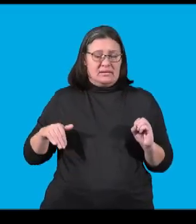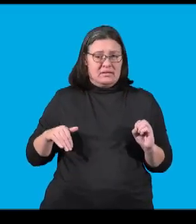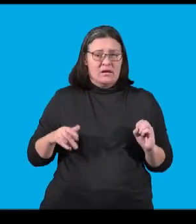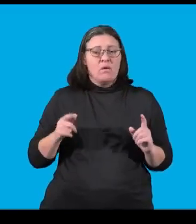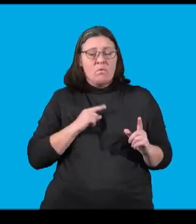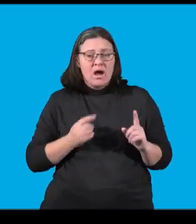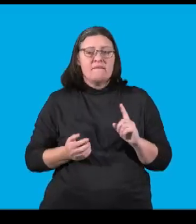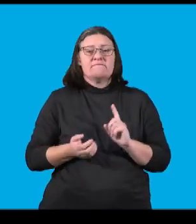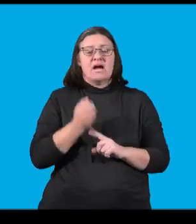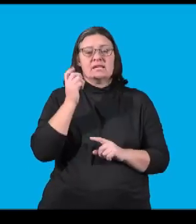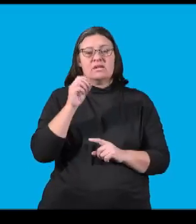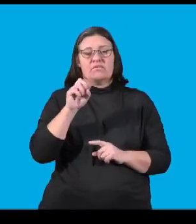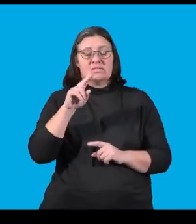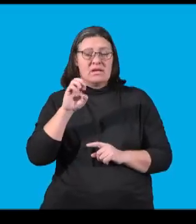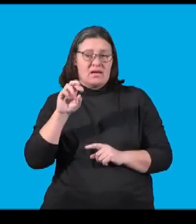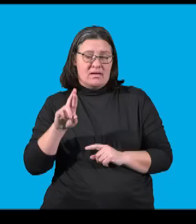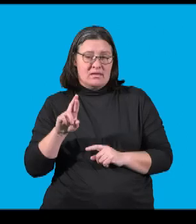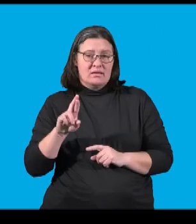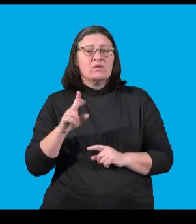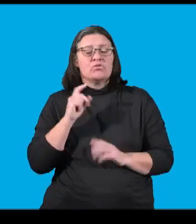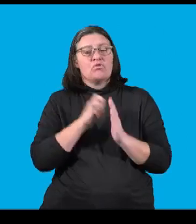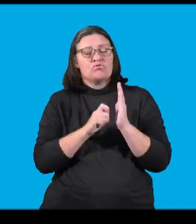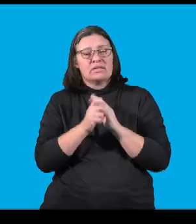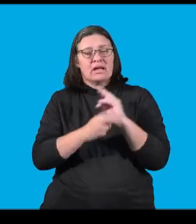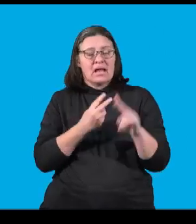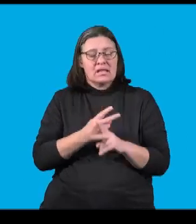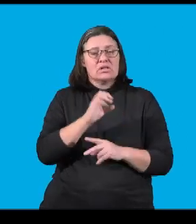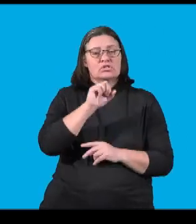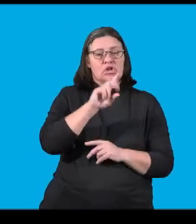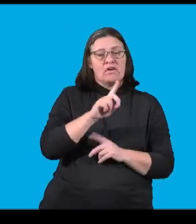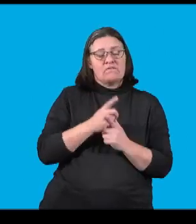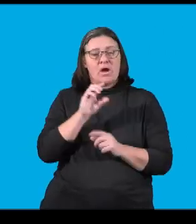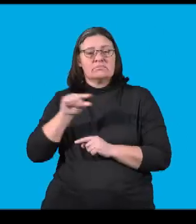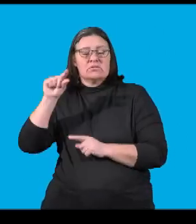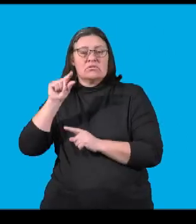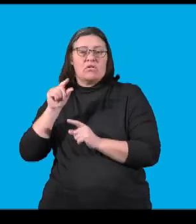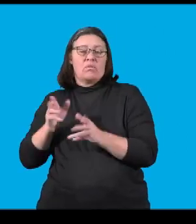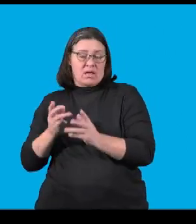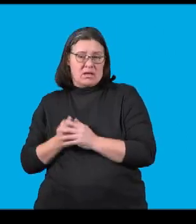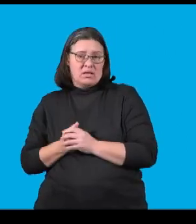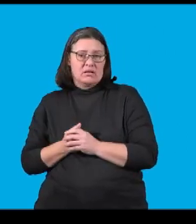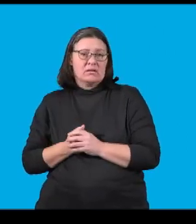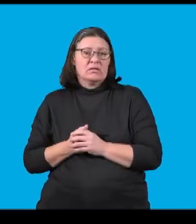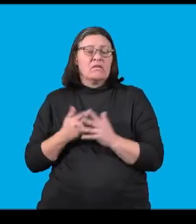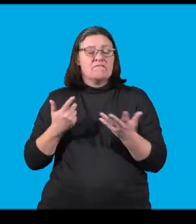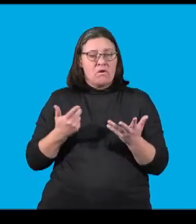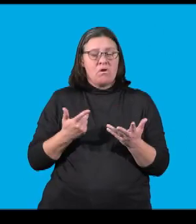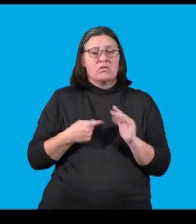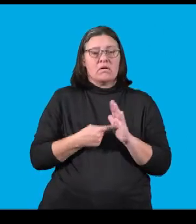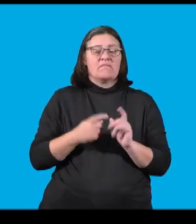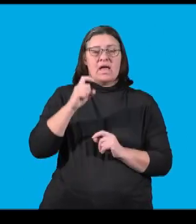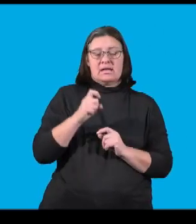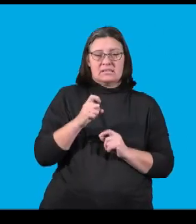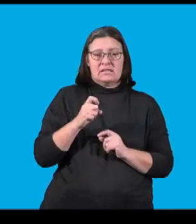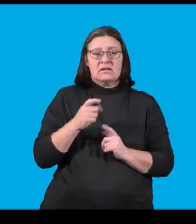anything because they're asking us to find the derivative. So we've rewritten from surd to exponential form. Now to find the derivative with